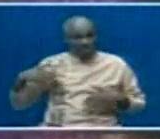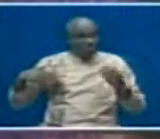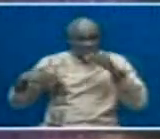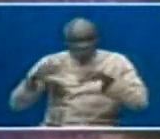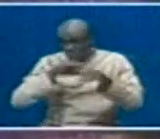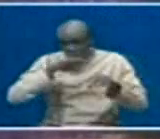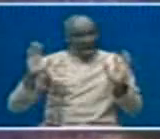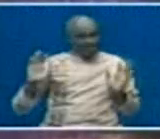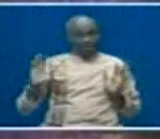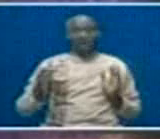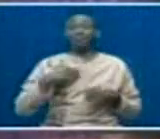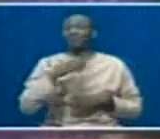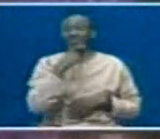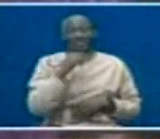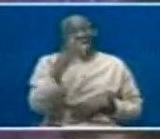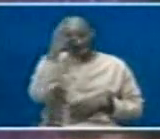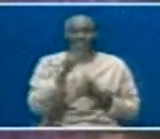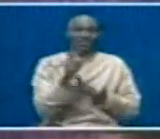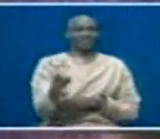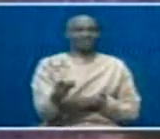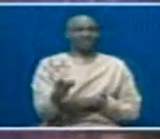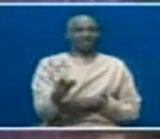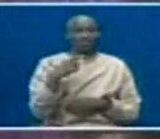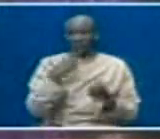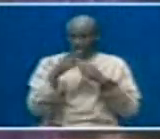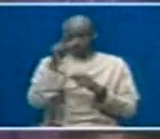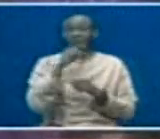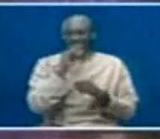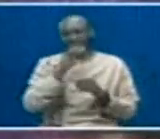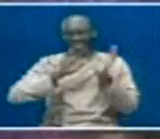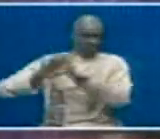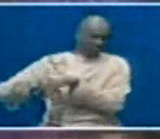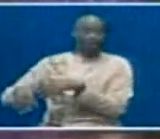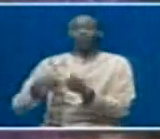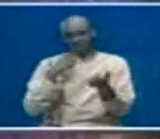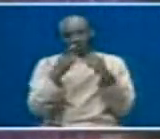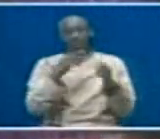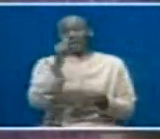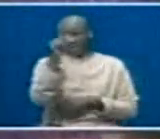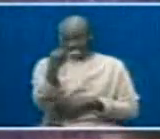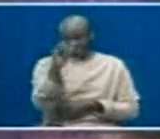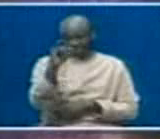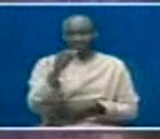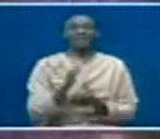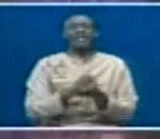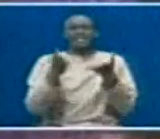father used to get annoyed about it. Forget about my father. We're not talking about him. Mm. We're talking about Ali. Mm-hmm. Now,